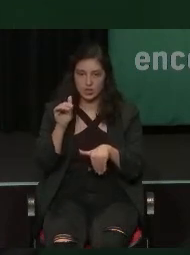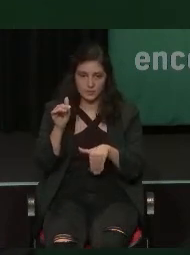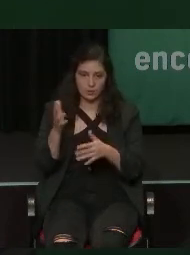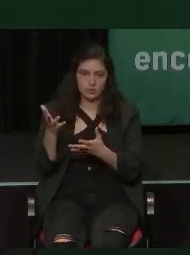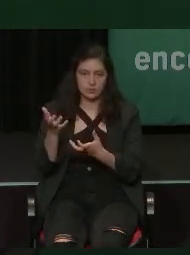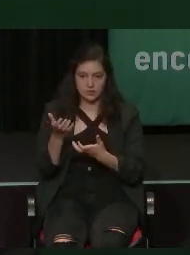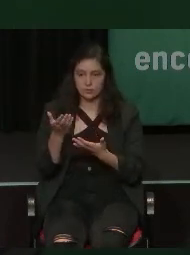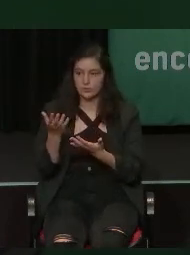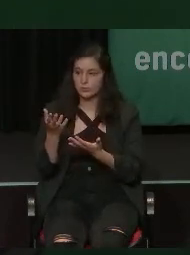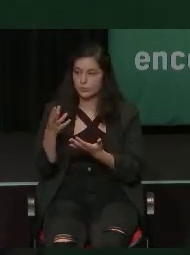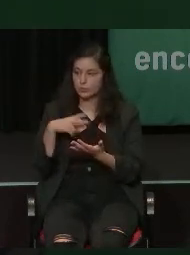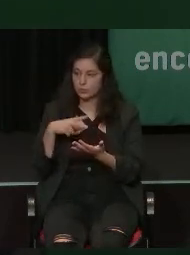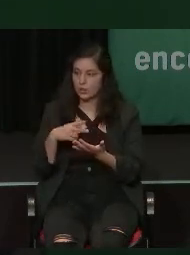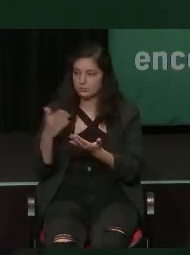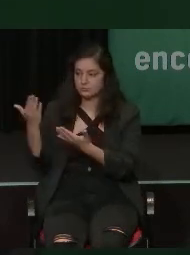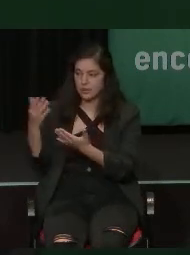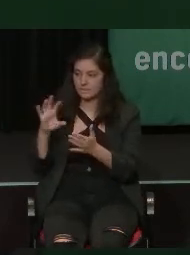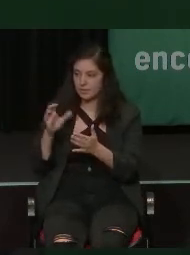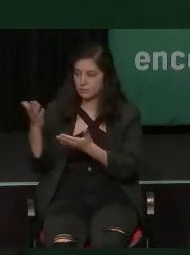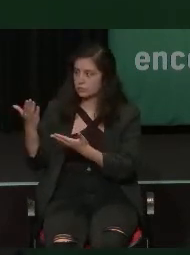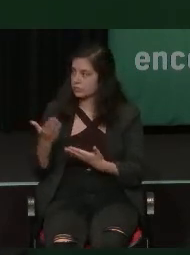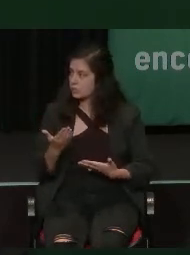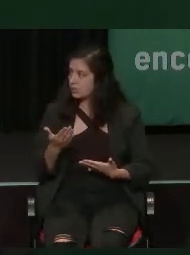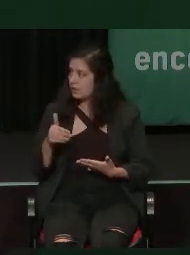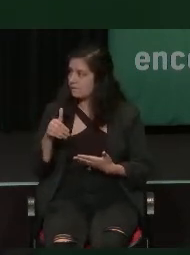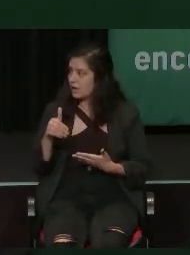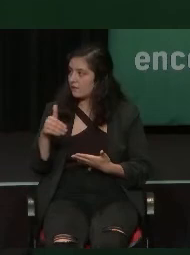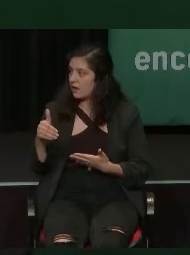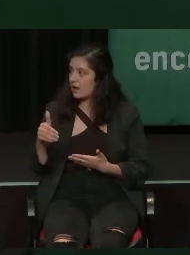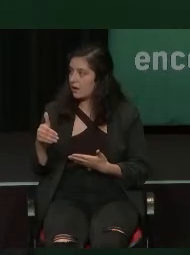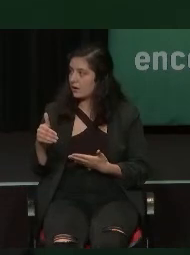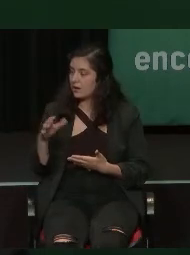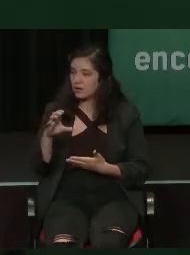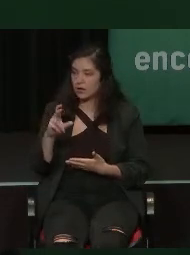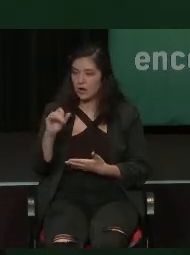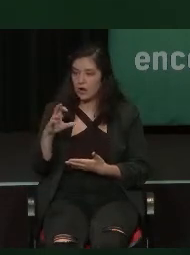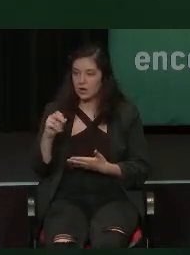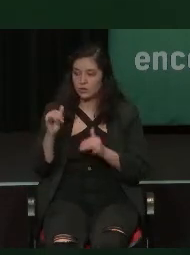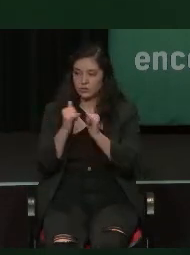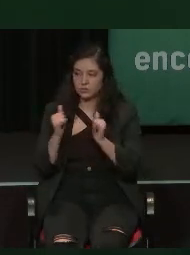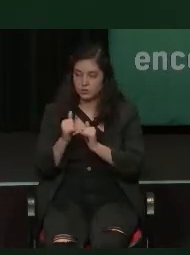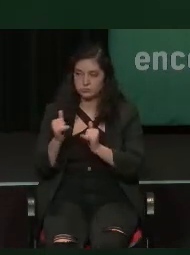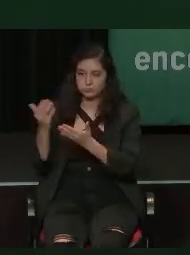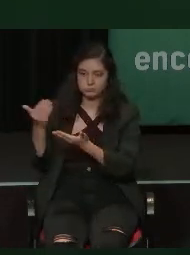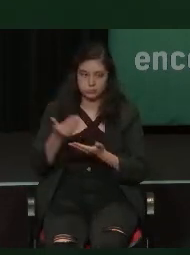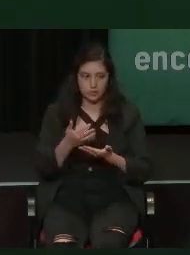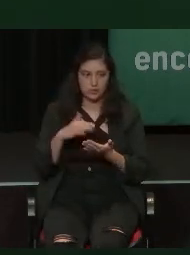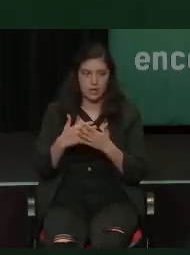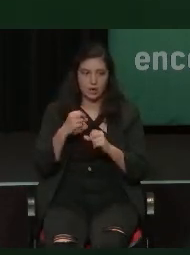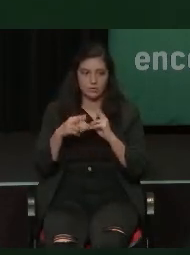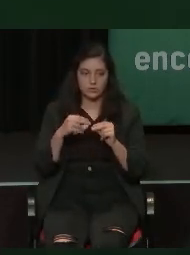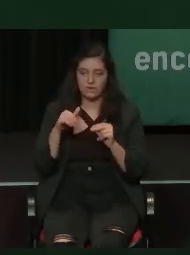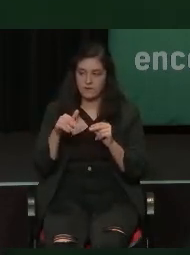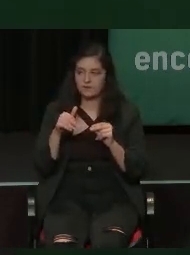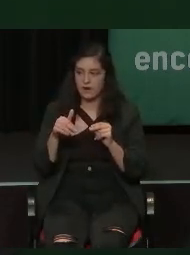receive Portugal as the guest country of the upcoming 8th Cairo International Exhibition of Innovation, which will